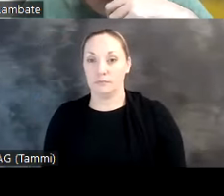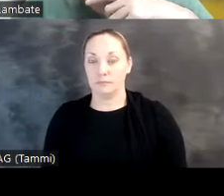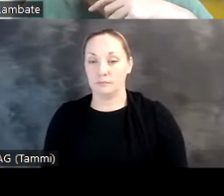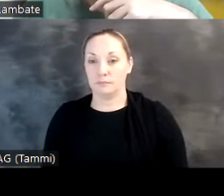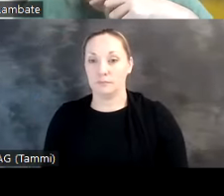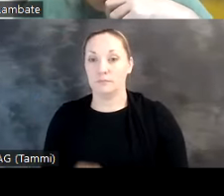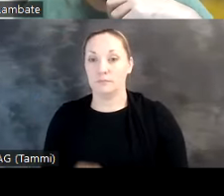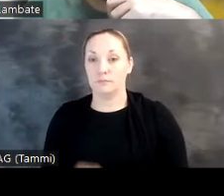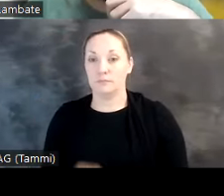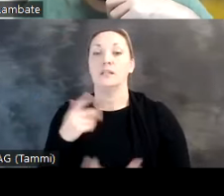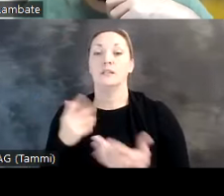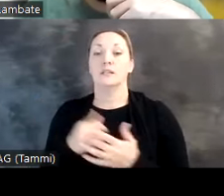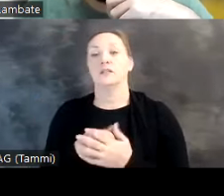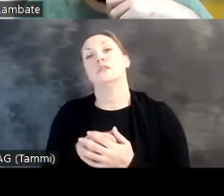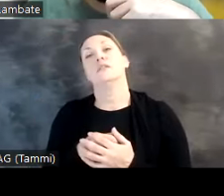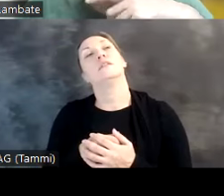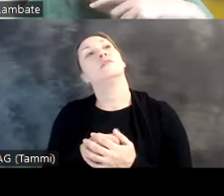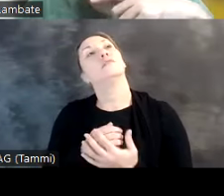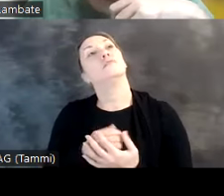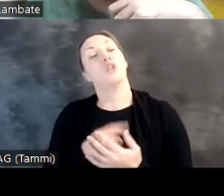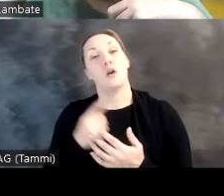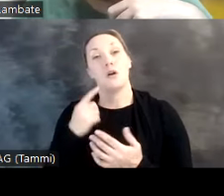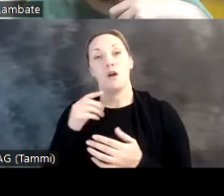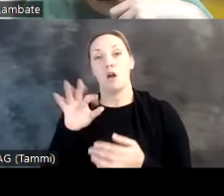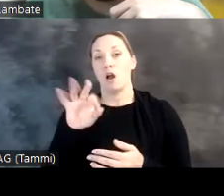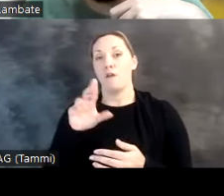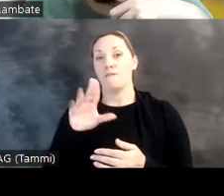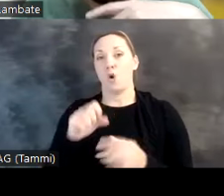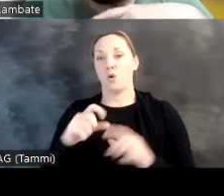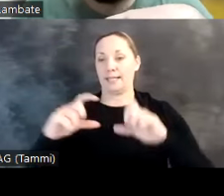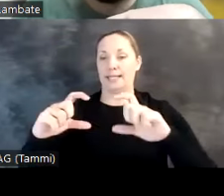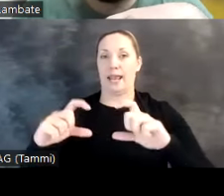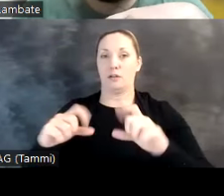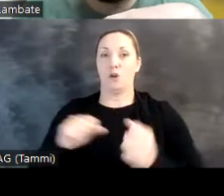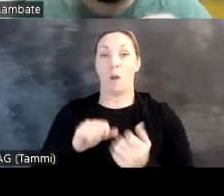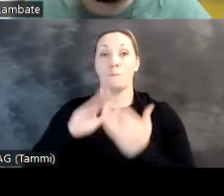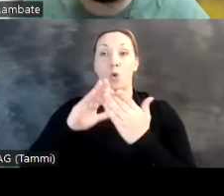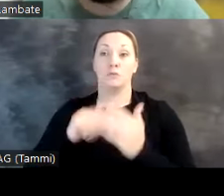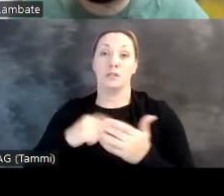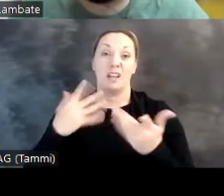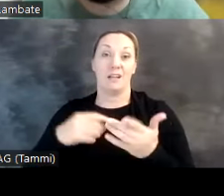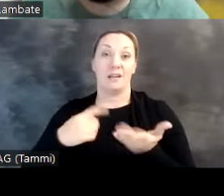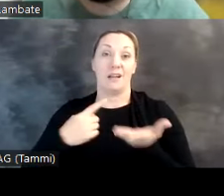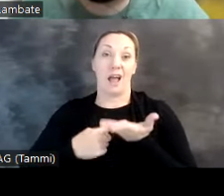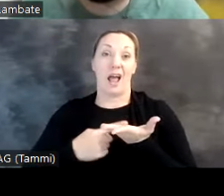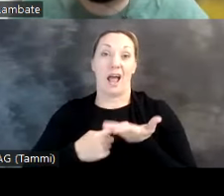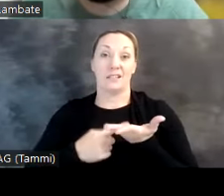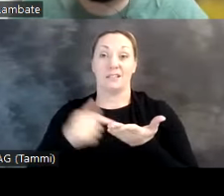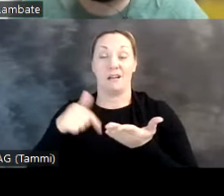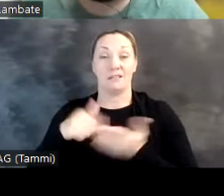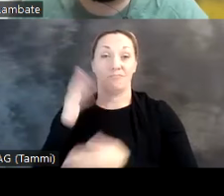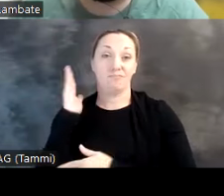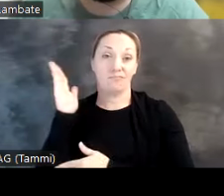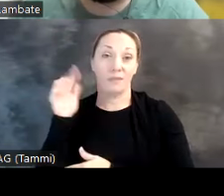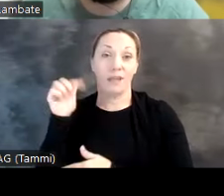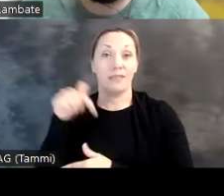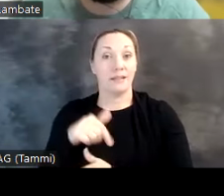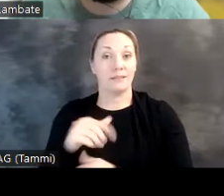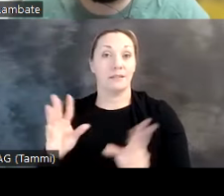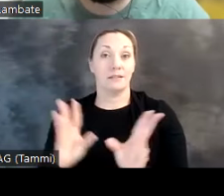Yeah, so the focus indicator approaches that I have discussed in this particular a